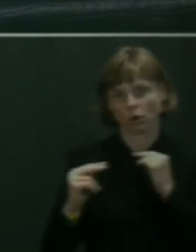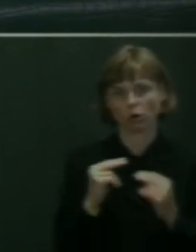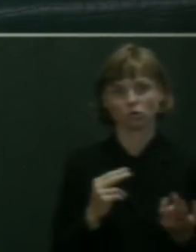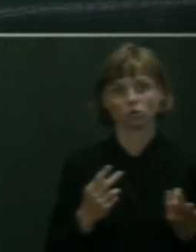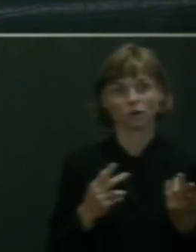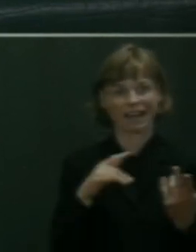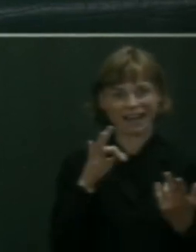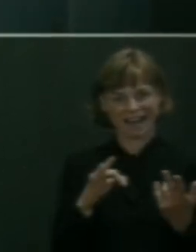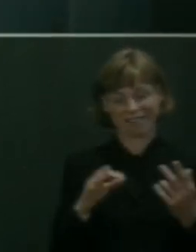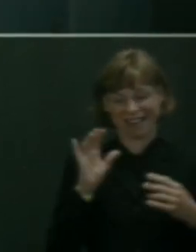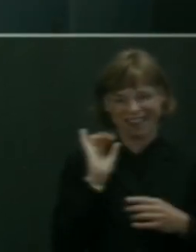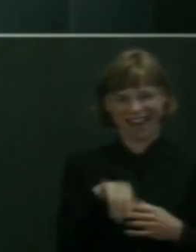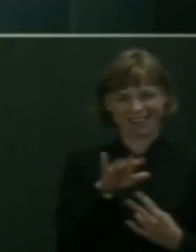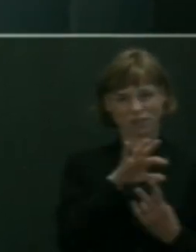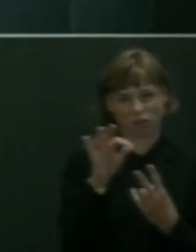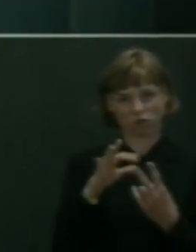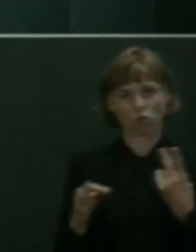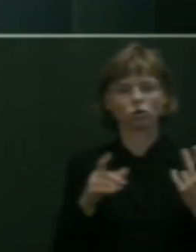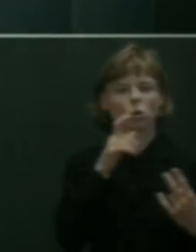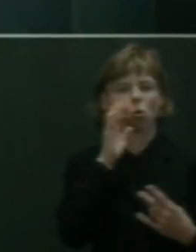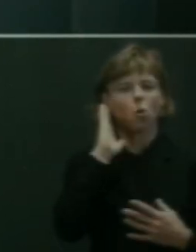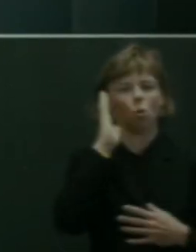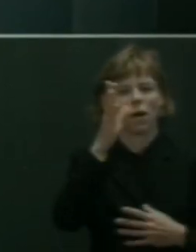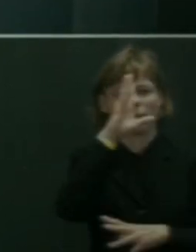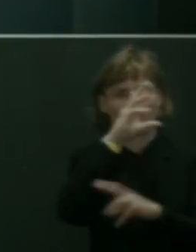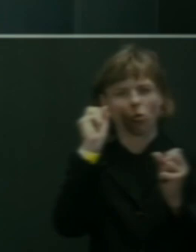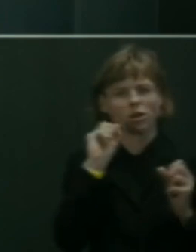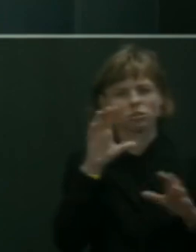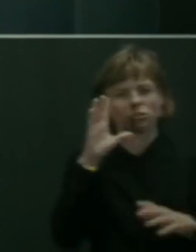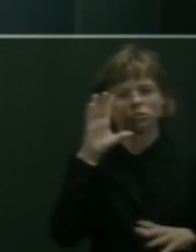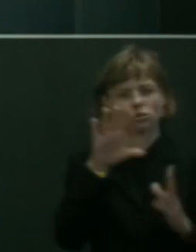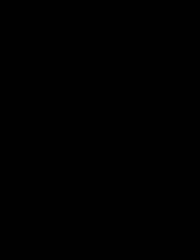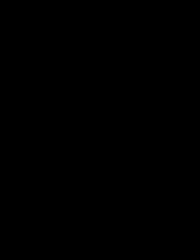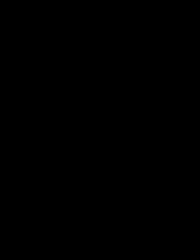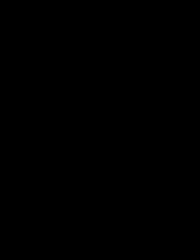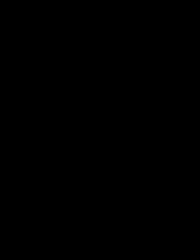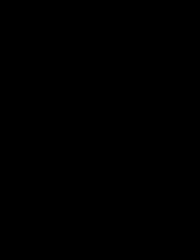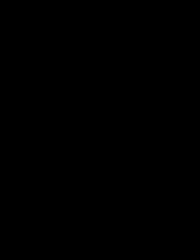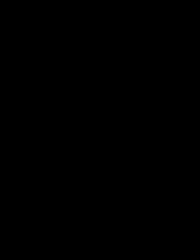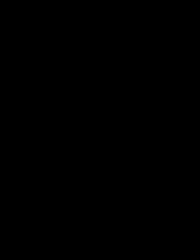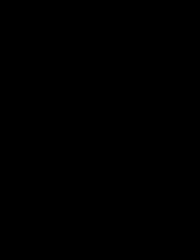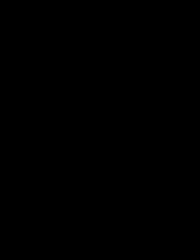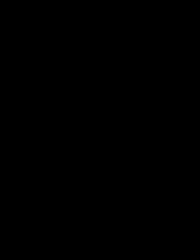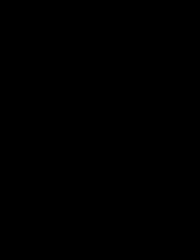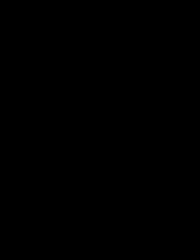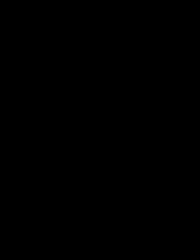the kids or the teachers? I think that's a little bit unfair how you pose that question.